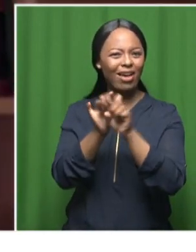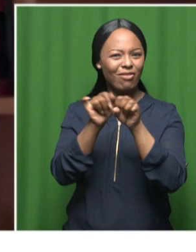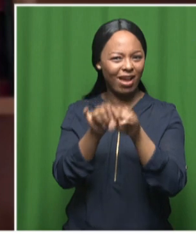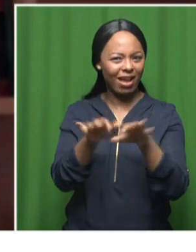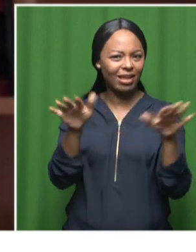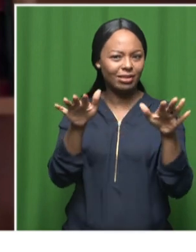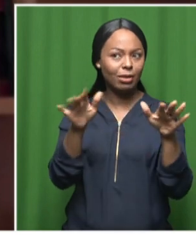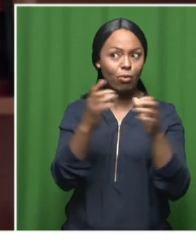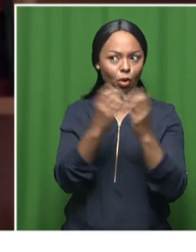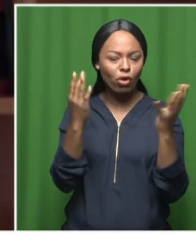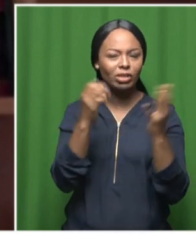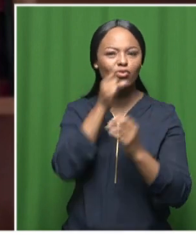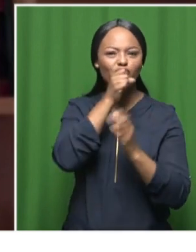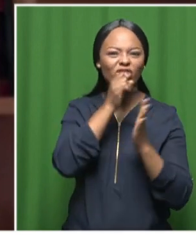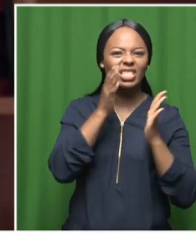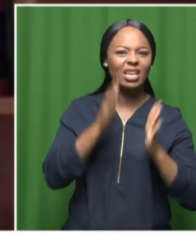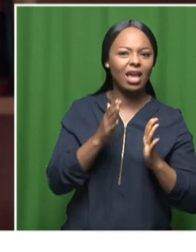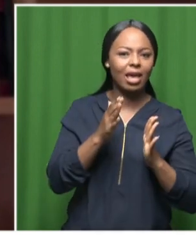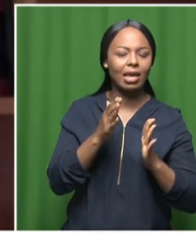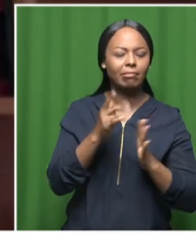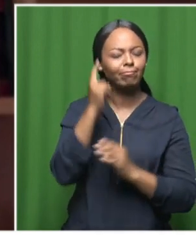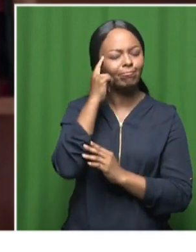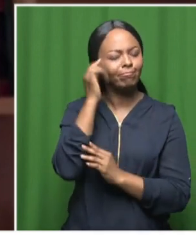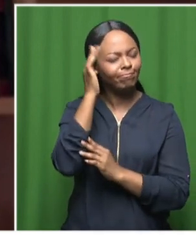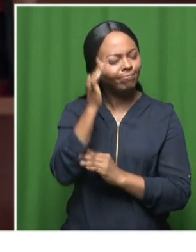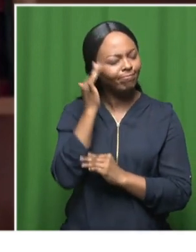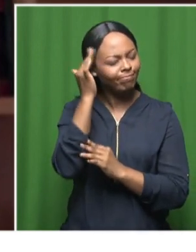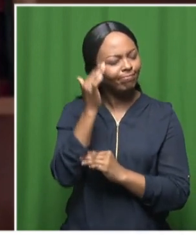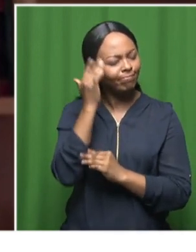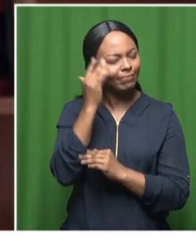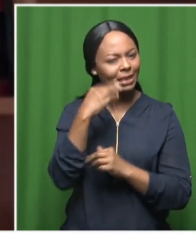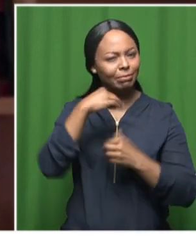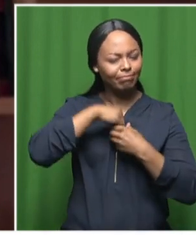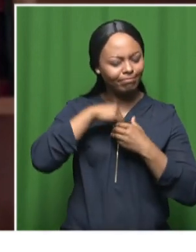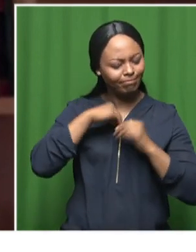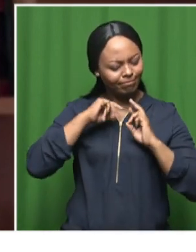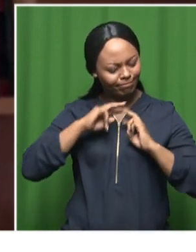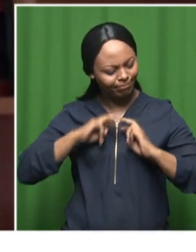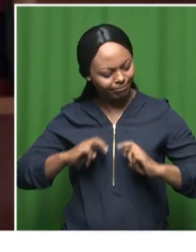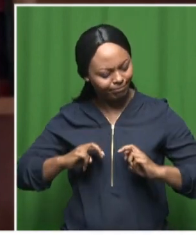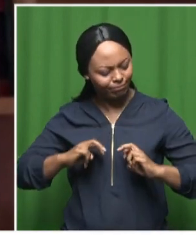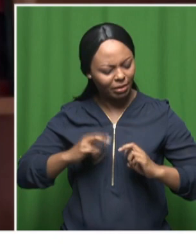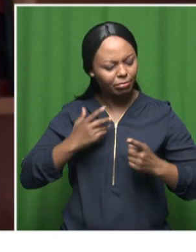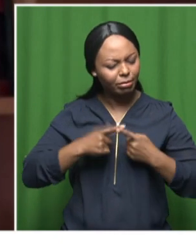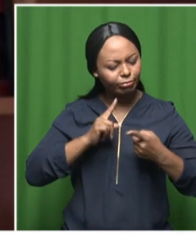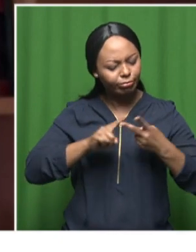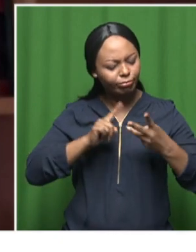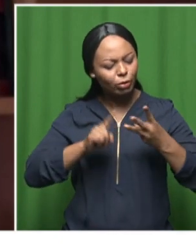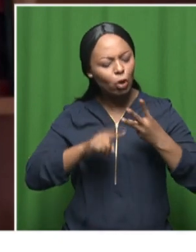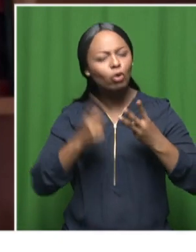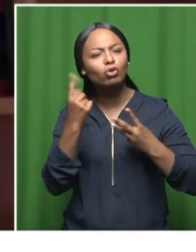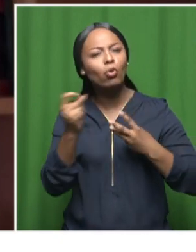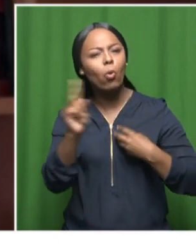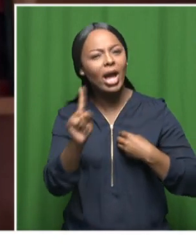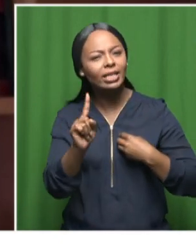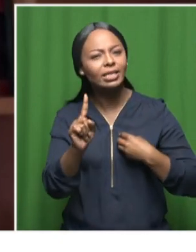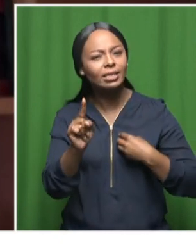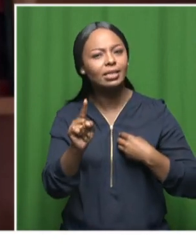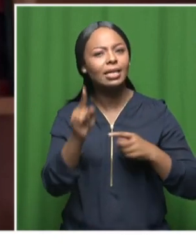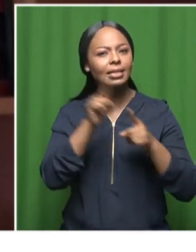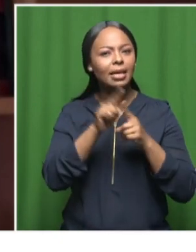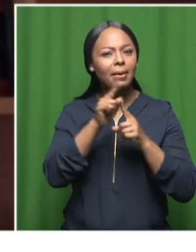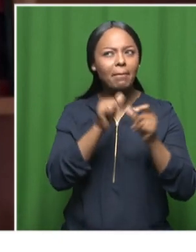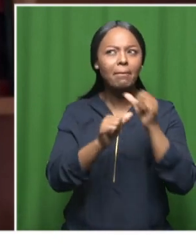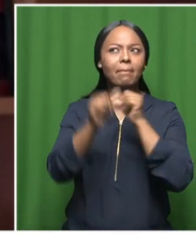of the musicians a time to introspect. And also just go back to their